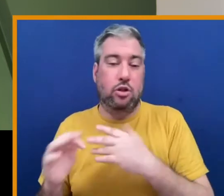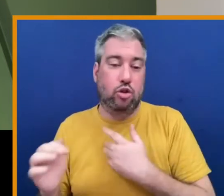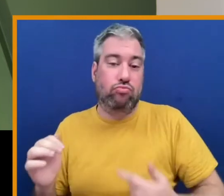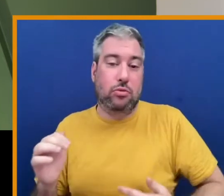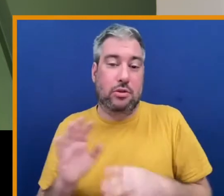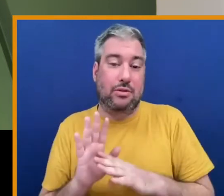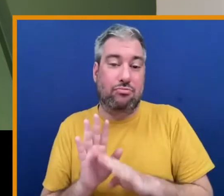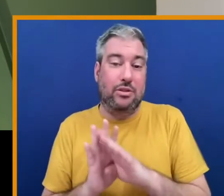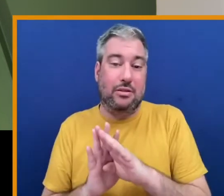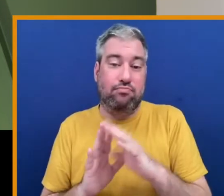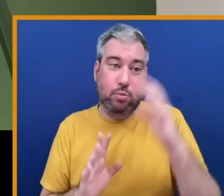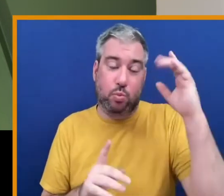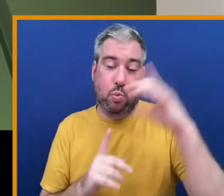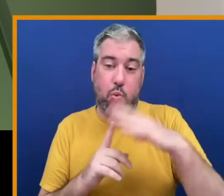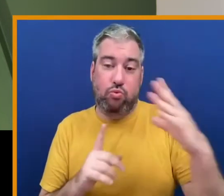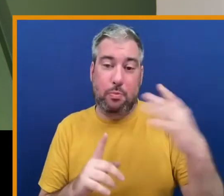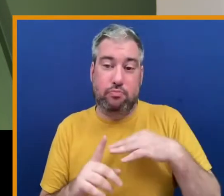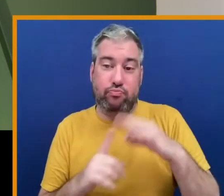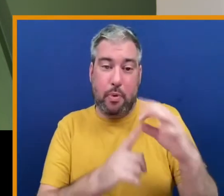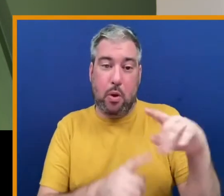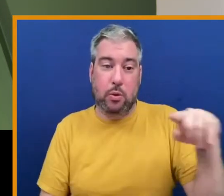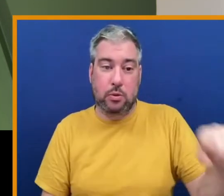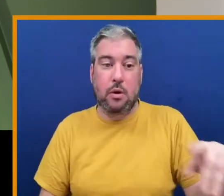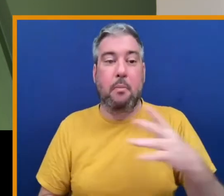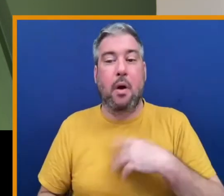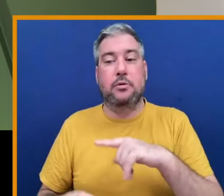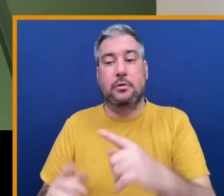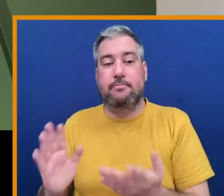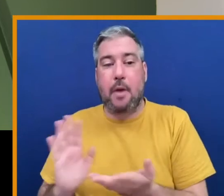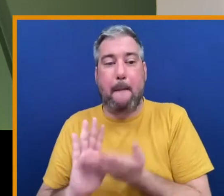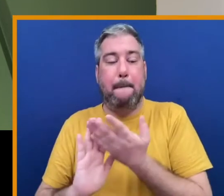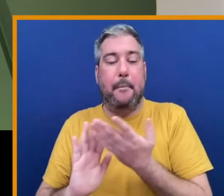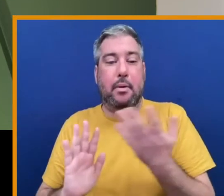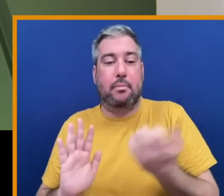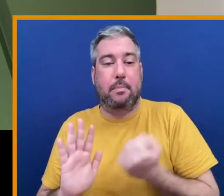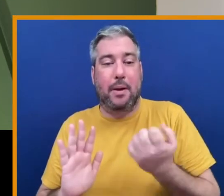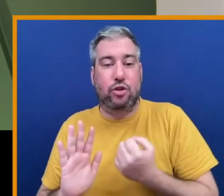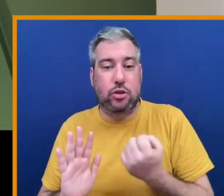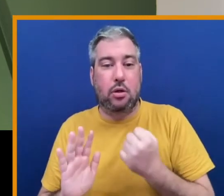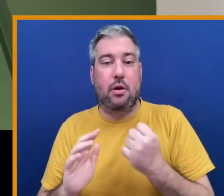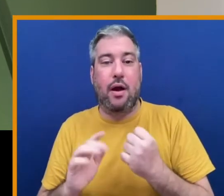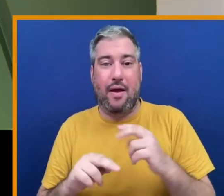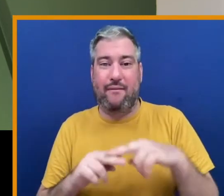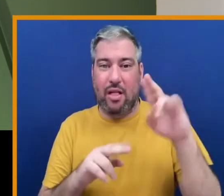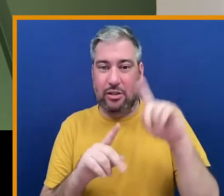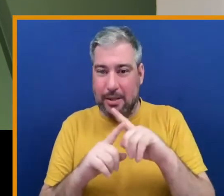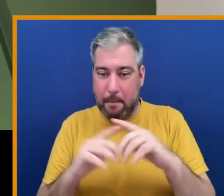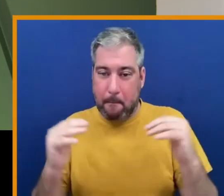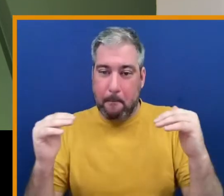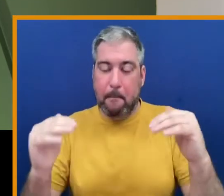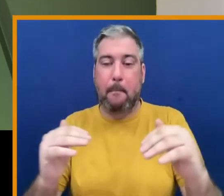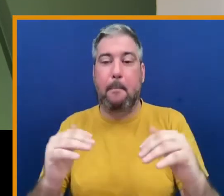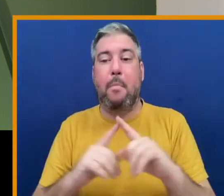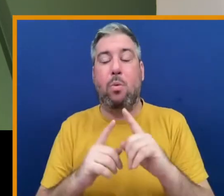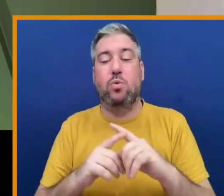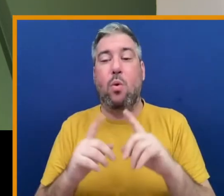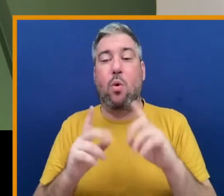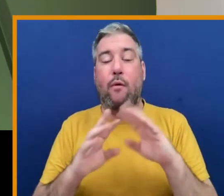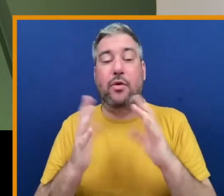reinstate the universal credit boost. We want to double the warm homes discount, extend it to everybody who's on universal credit and pension